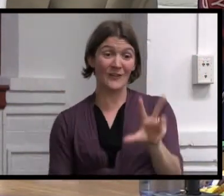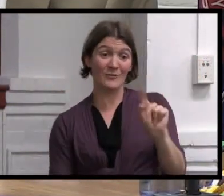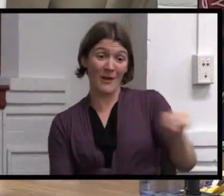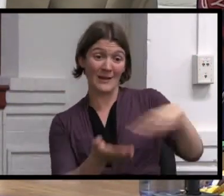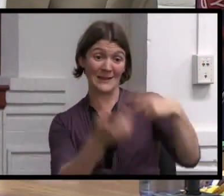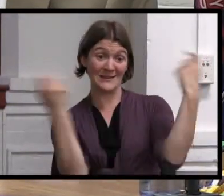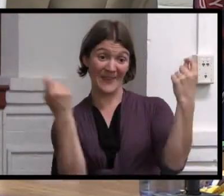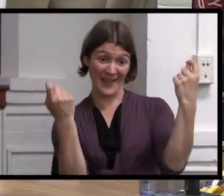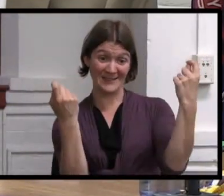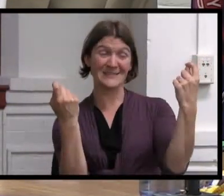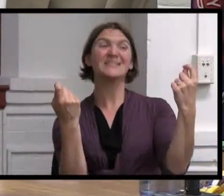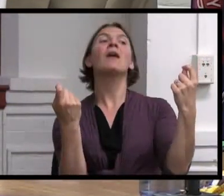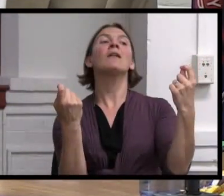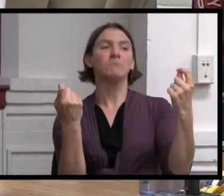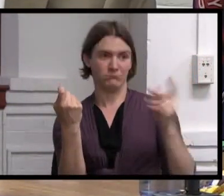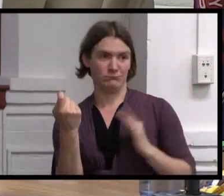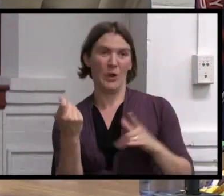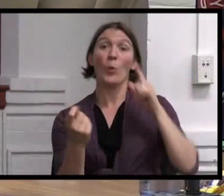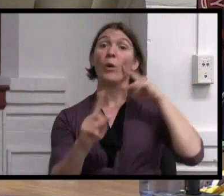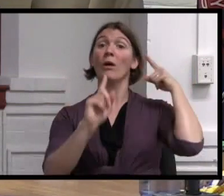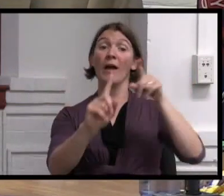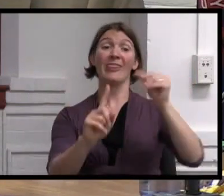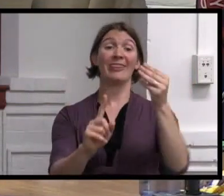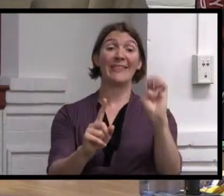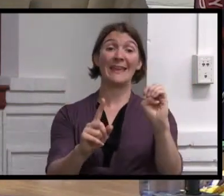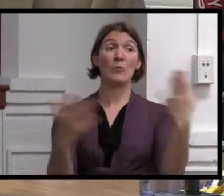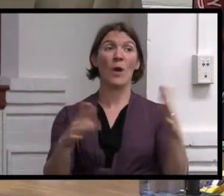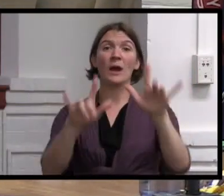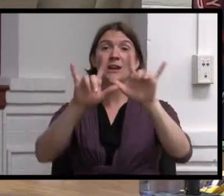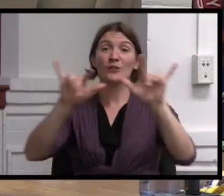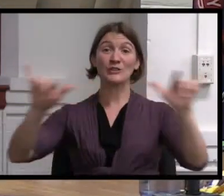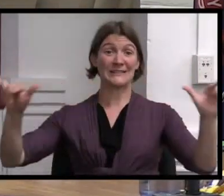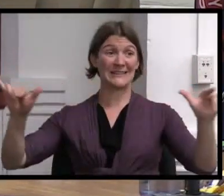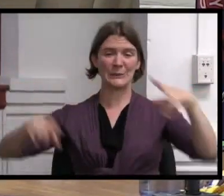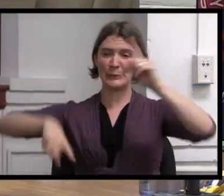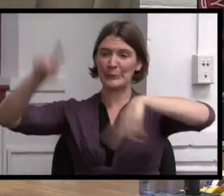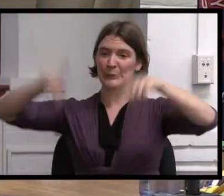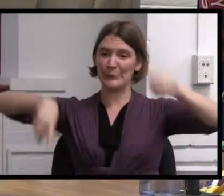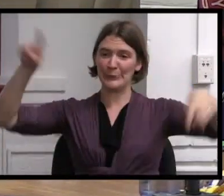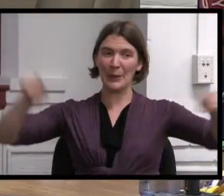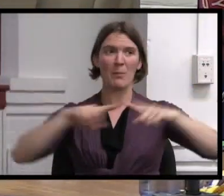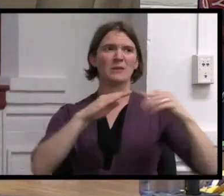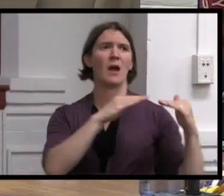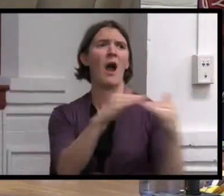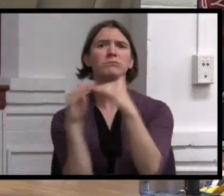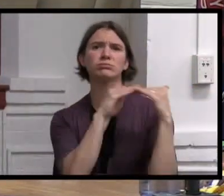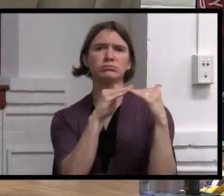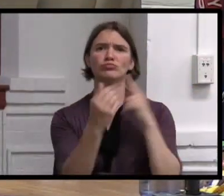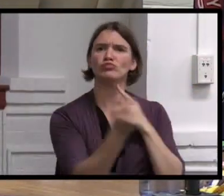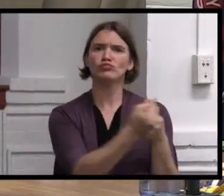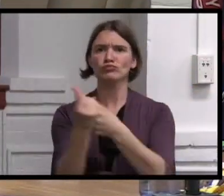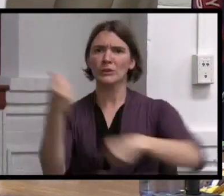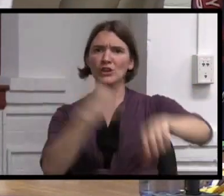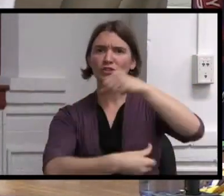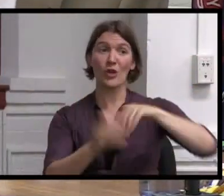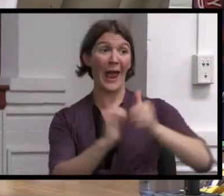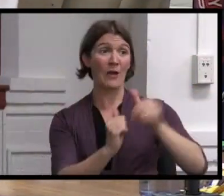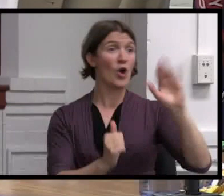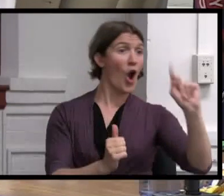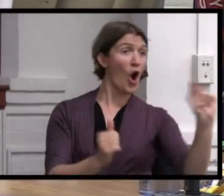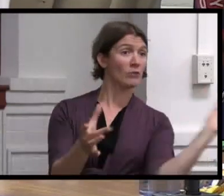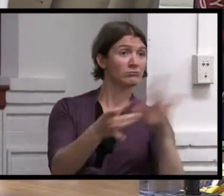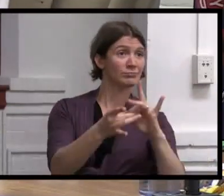Dance Festival is celebrating the theme of diversity and social justice through arts and